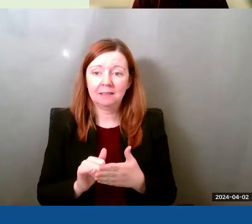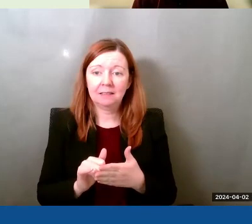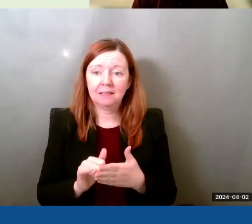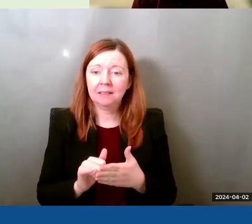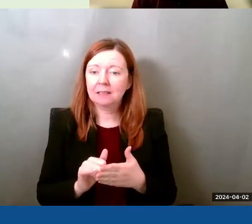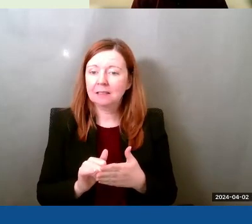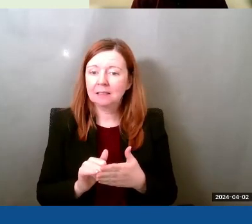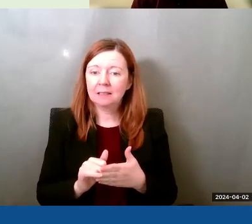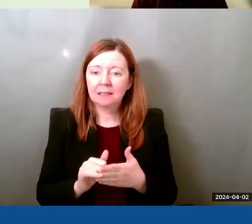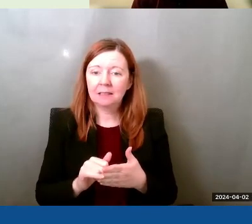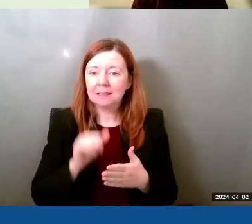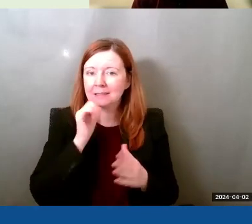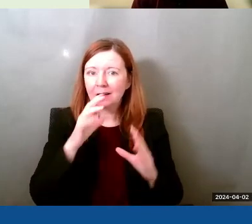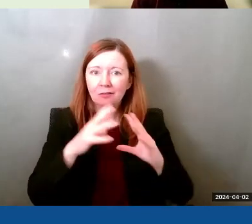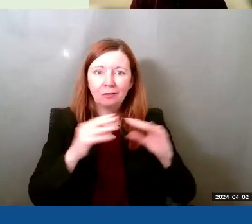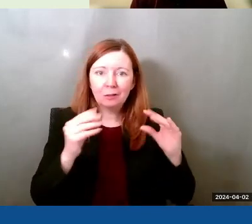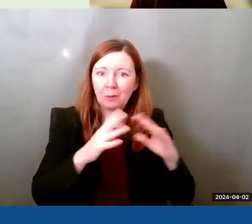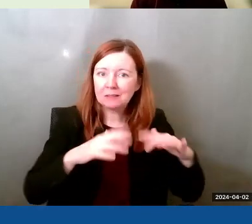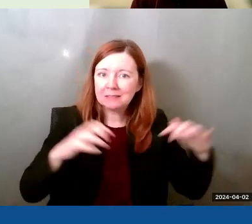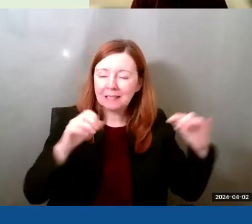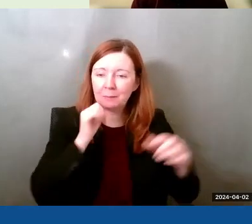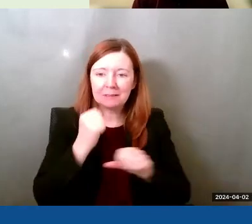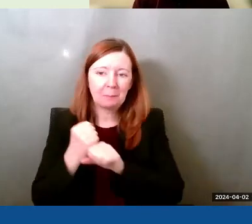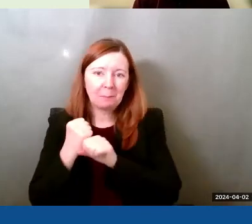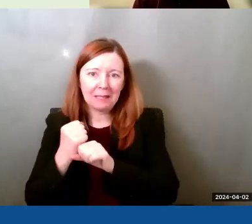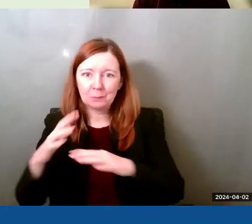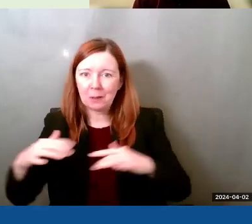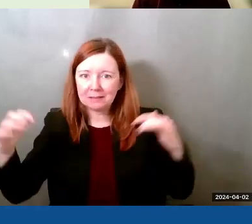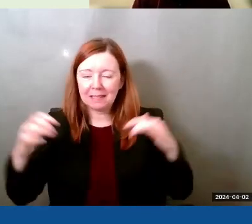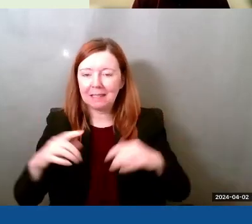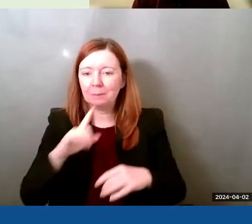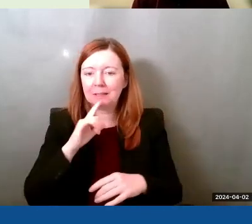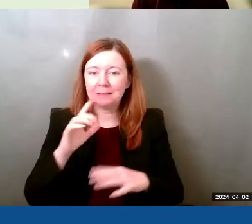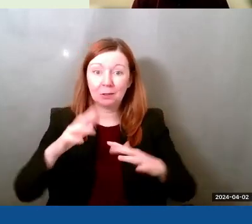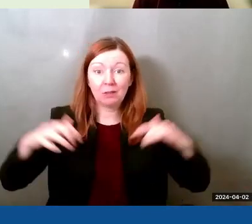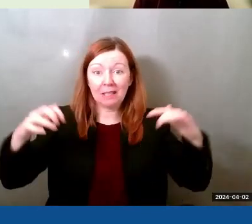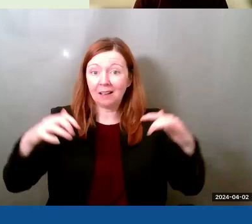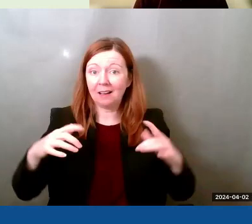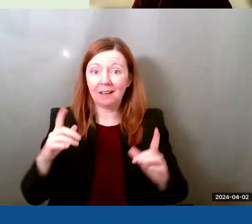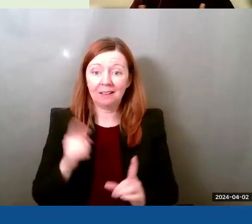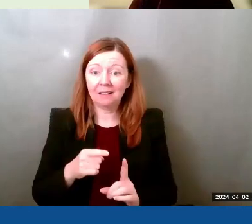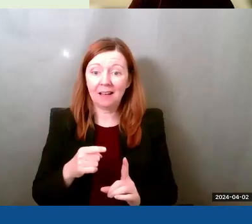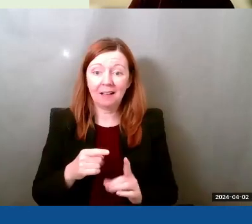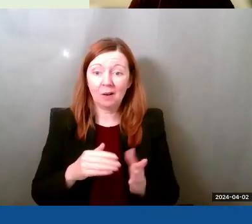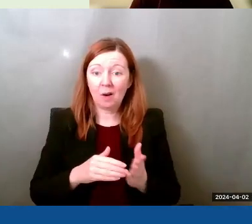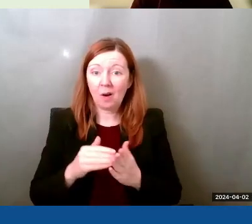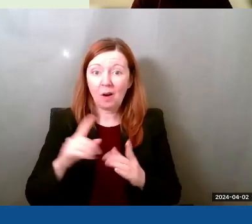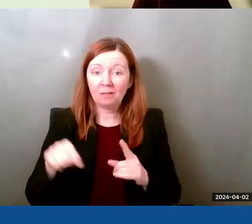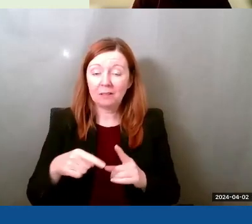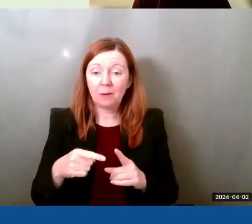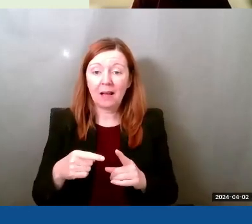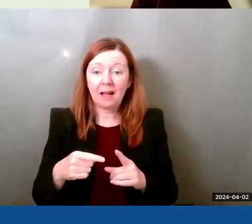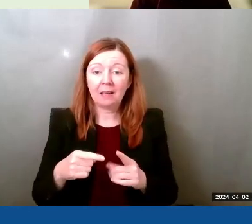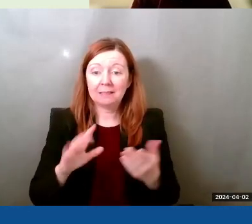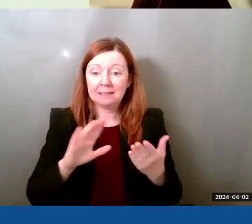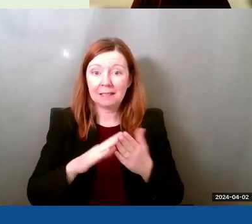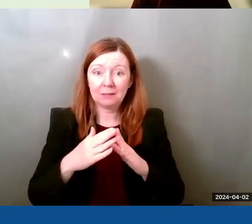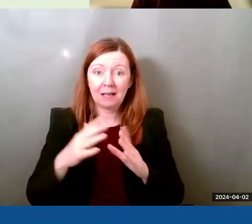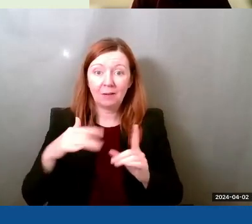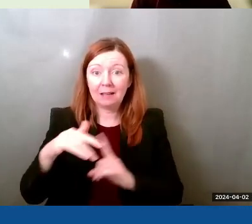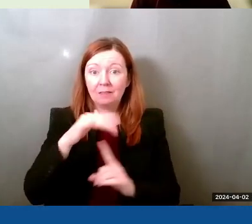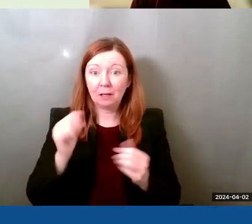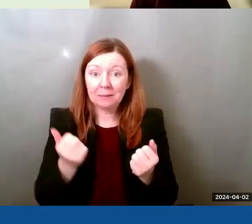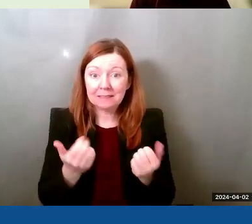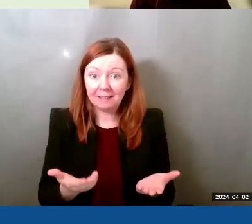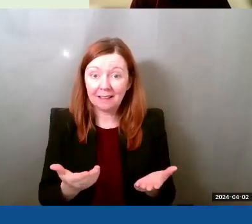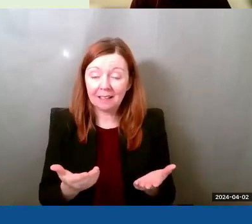isn't a football stadium. It's not a baseball stadium. It's an arena that often, when these are in downtown environments like